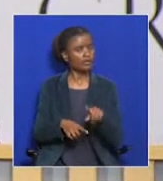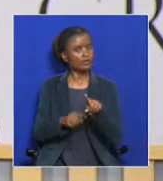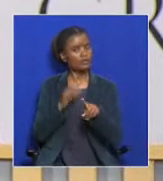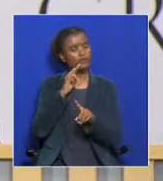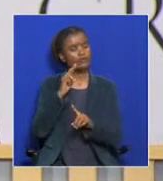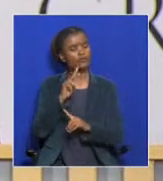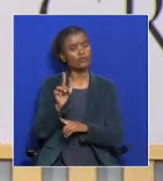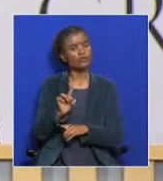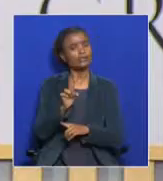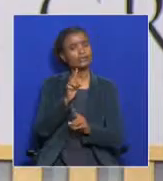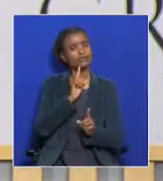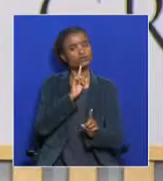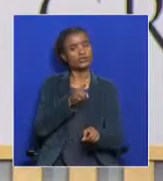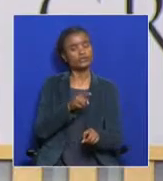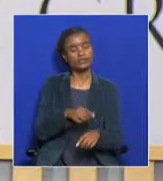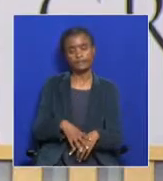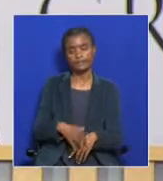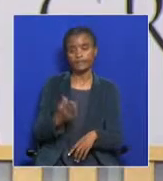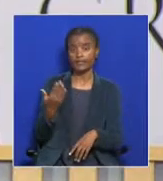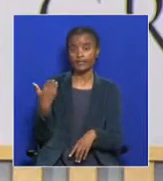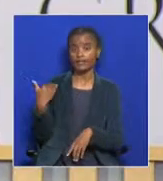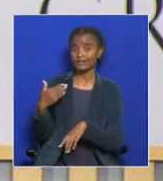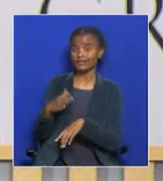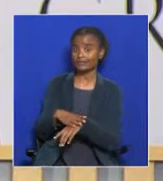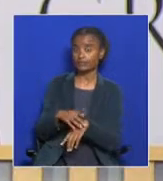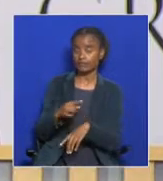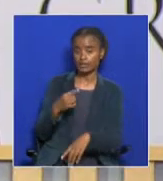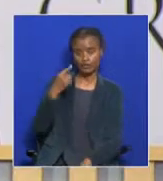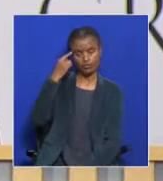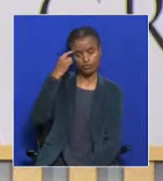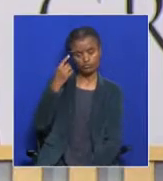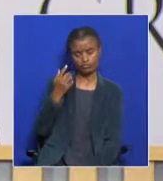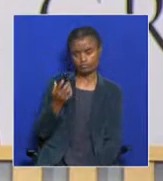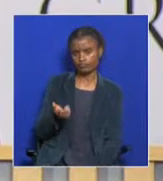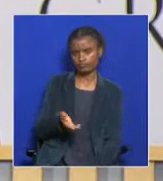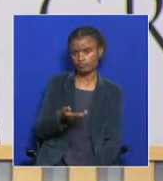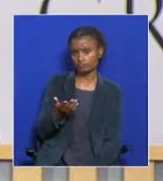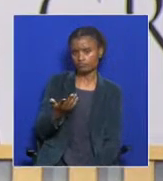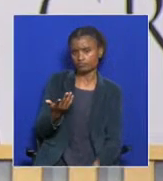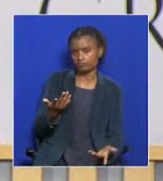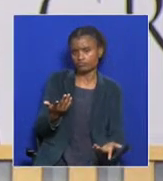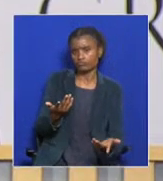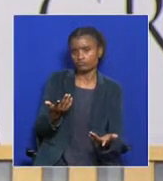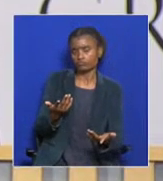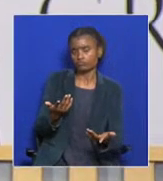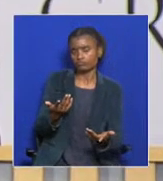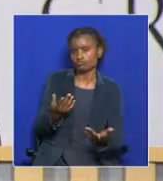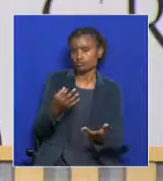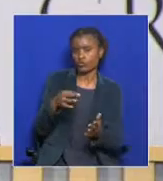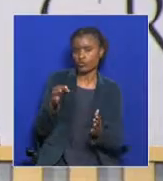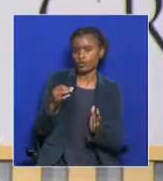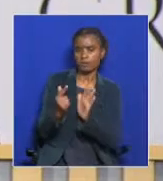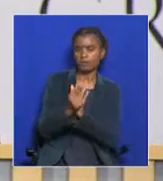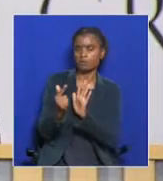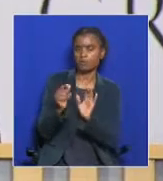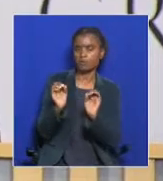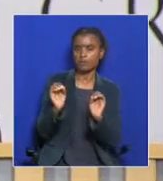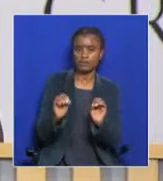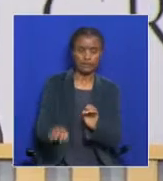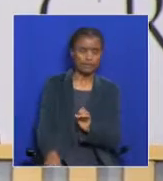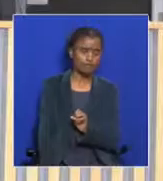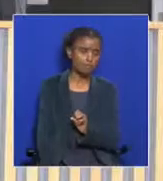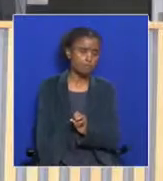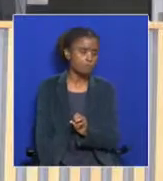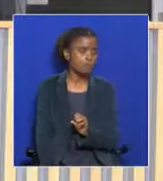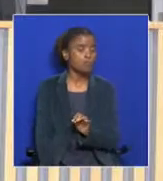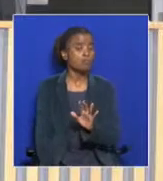stage, at that stage, I saw nothing unlawful about that instruction. Commissioner Coleman? Sorry to interrupt